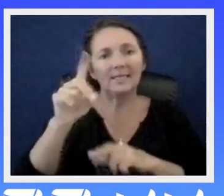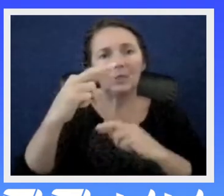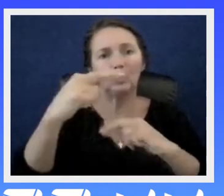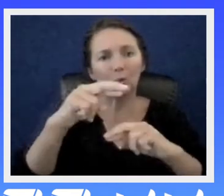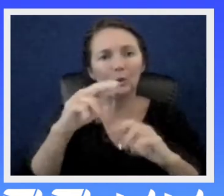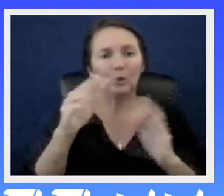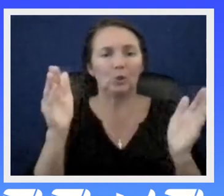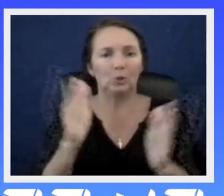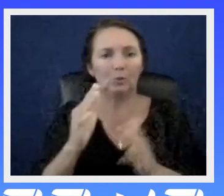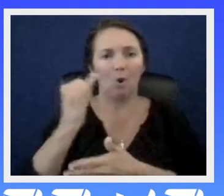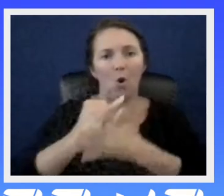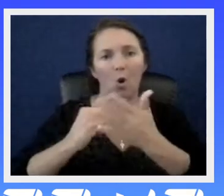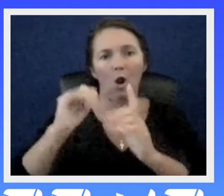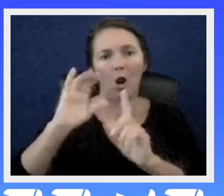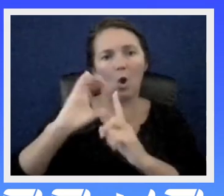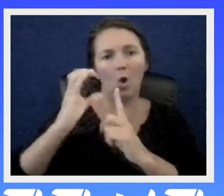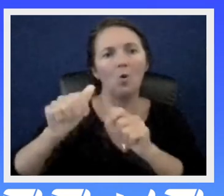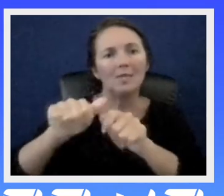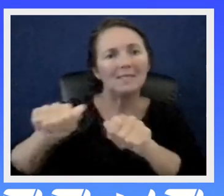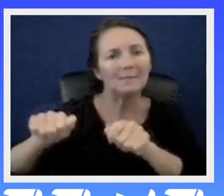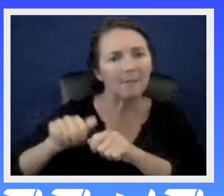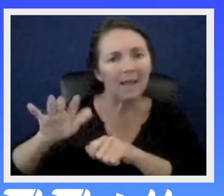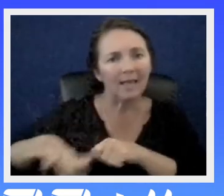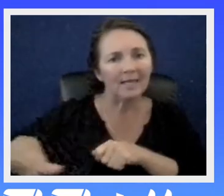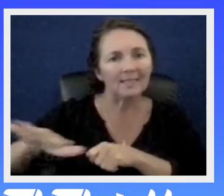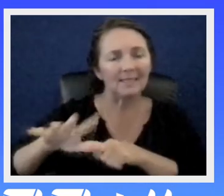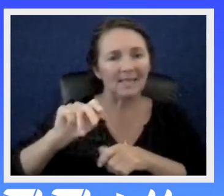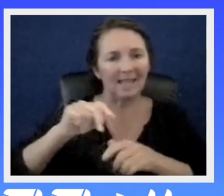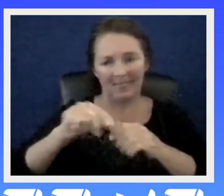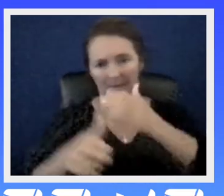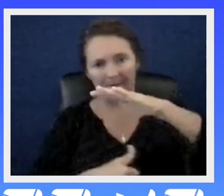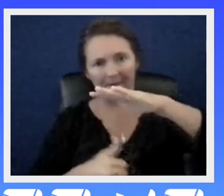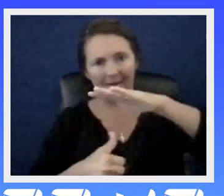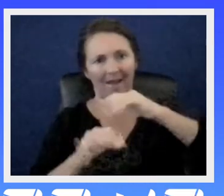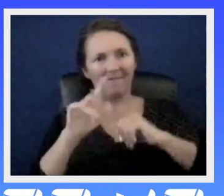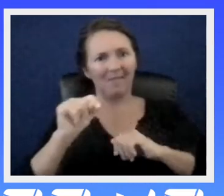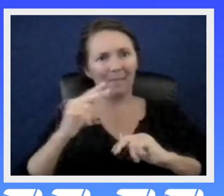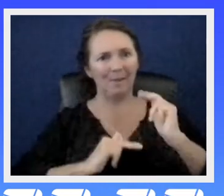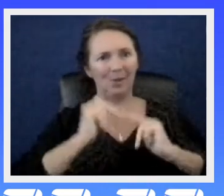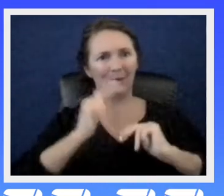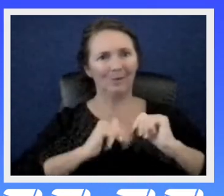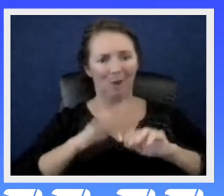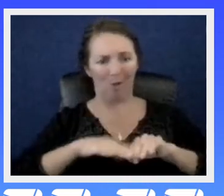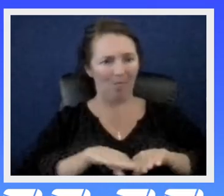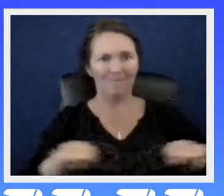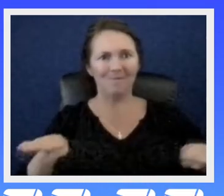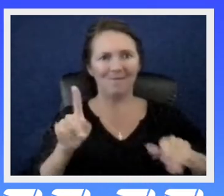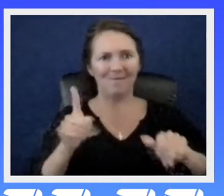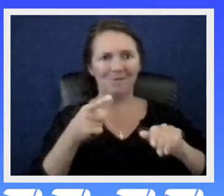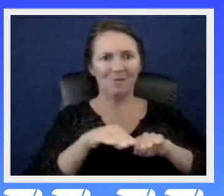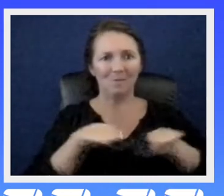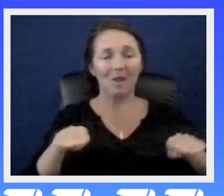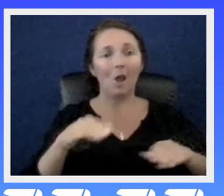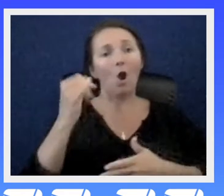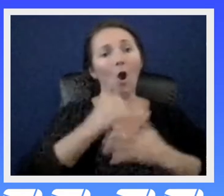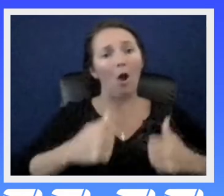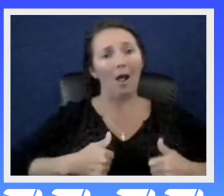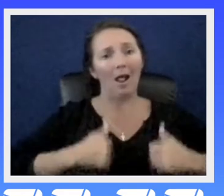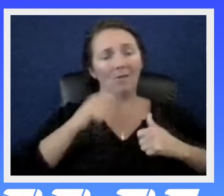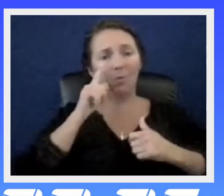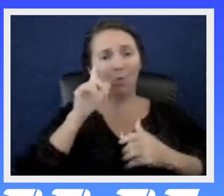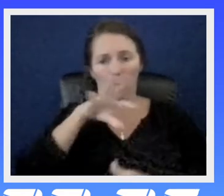arts and cultural space at the base of our buildings. That artist live space should be coupled